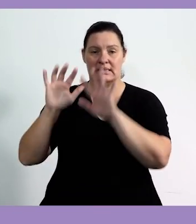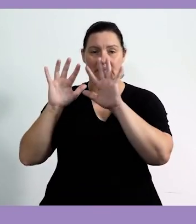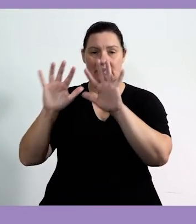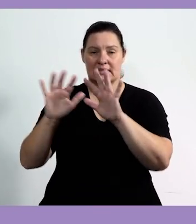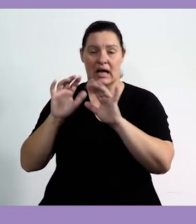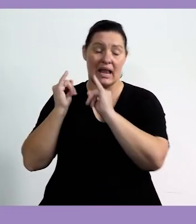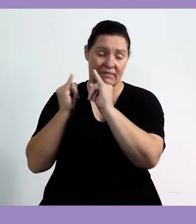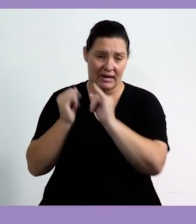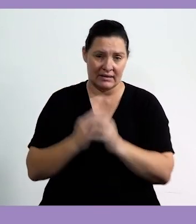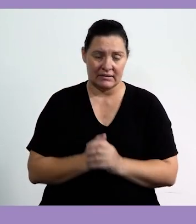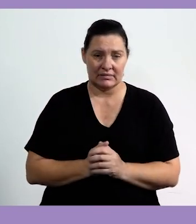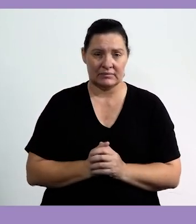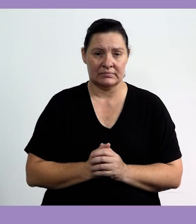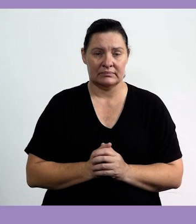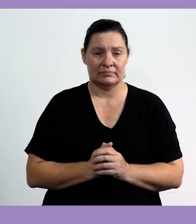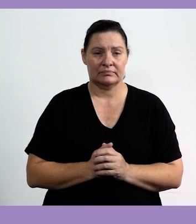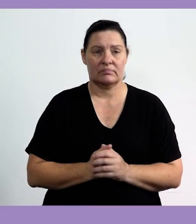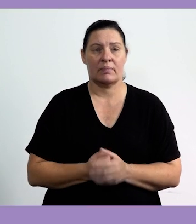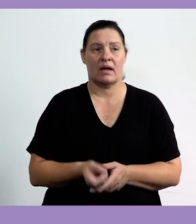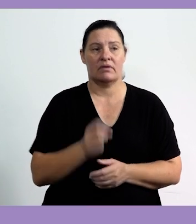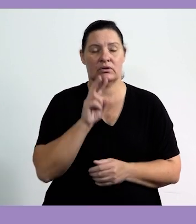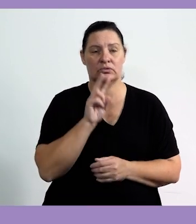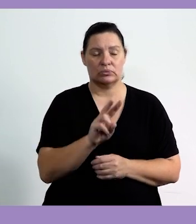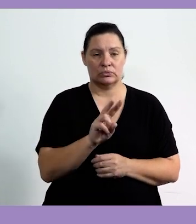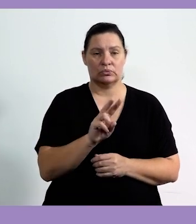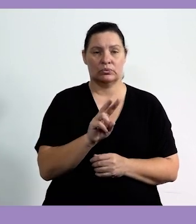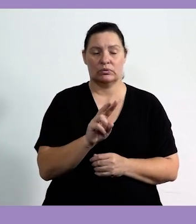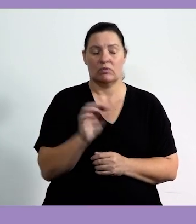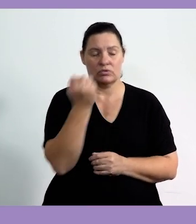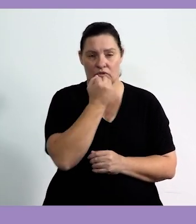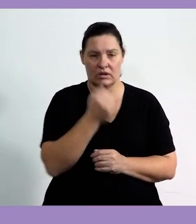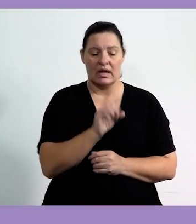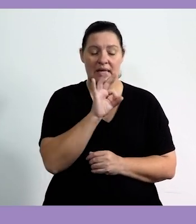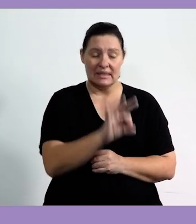the exponent 11. Then we have 3 to the exponent